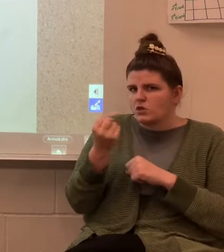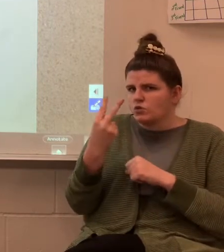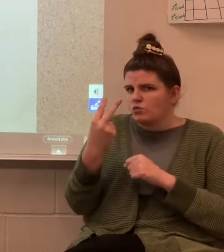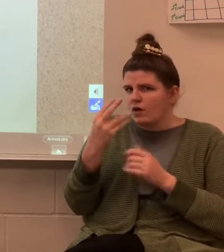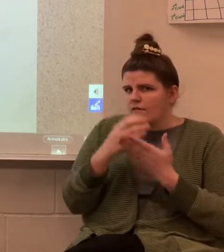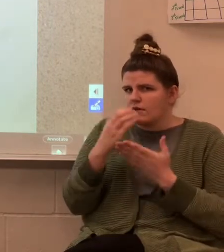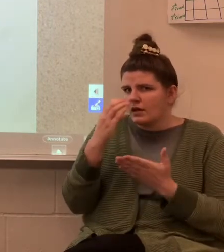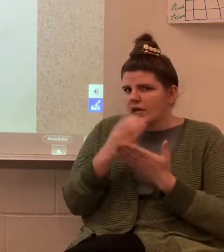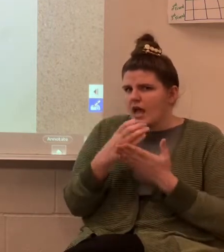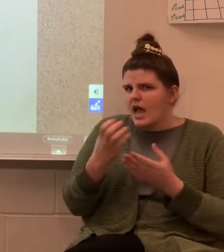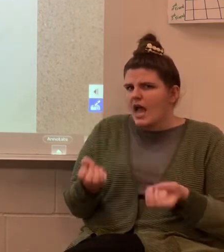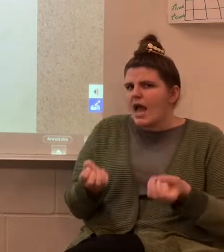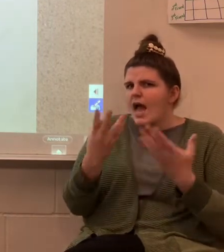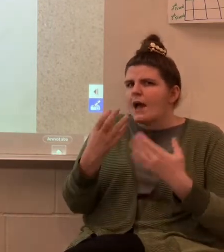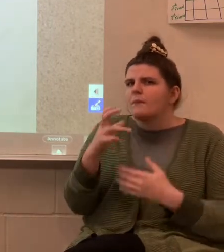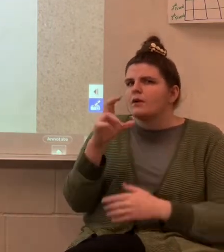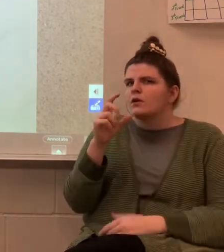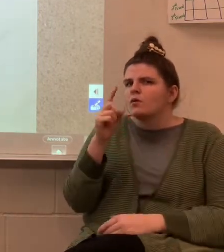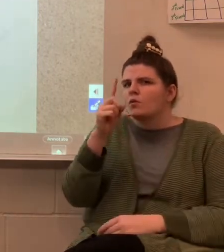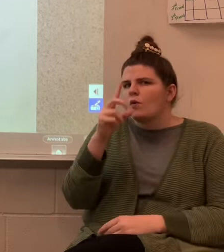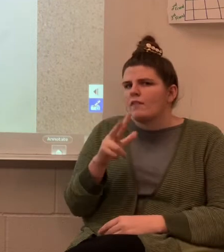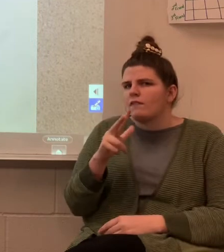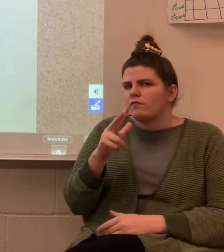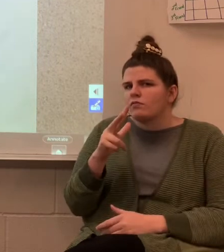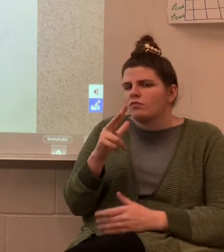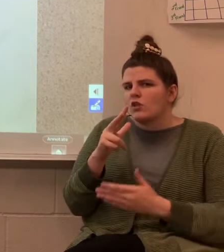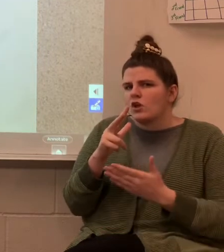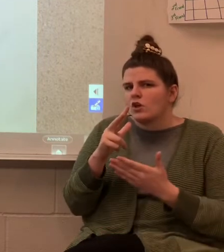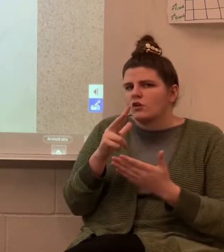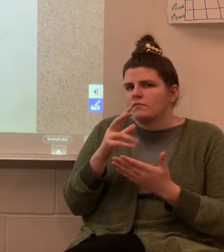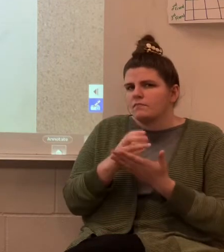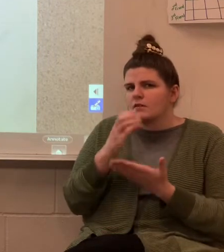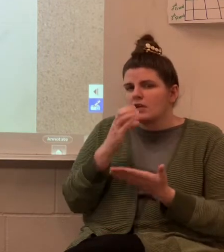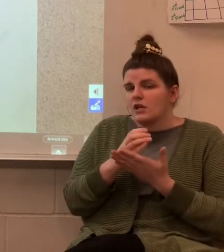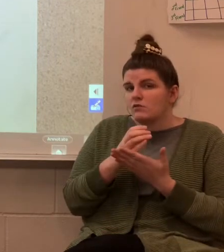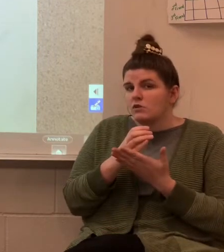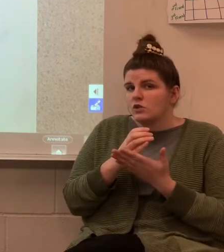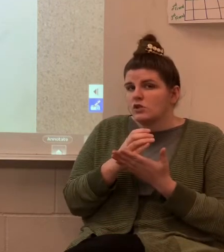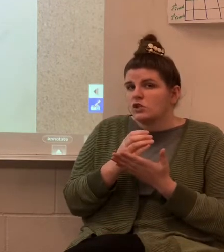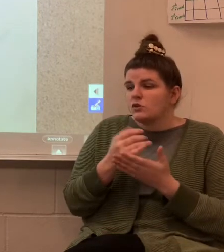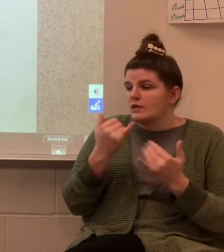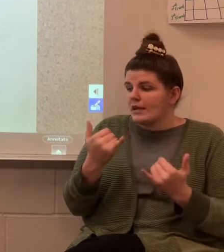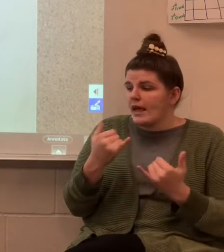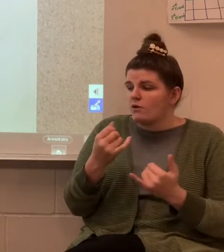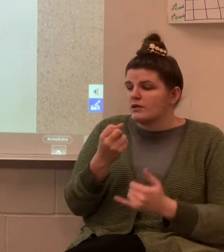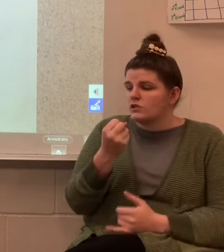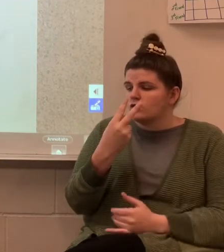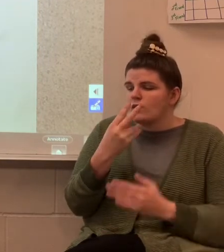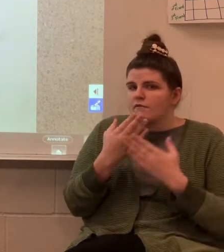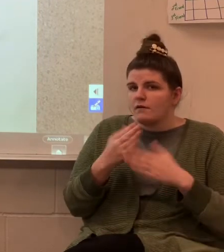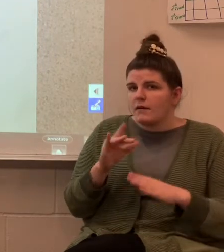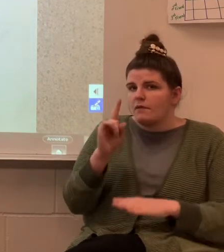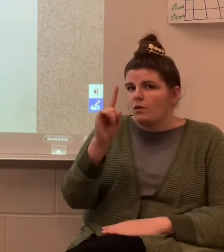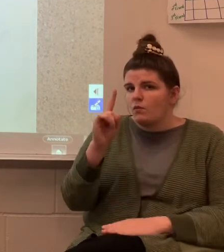many 1/3 cup servings are in 12 cups? So we take 12 divided by